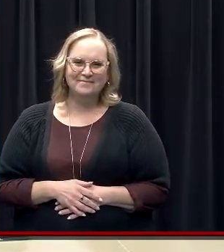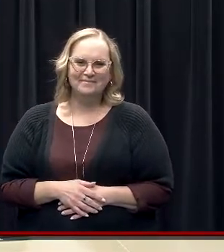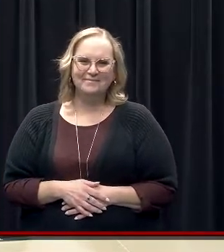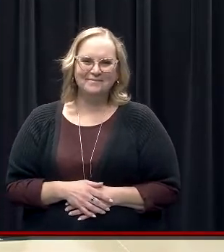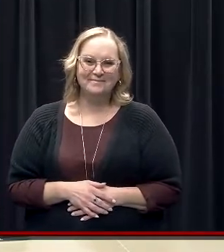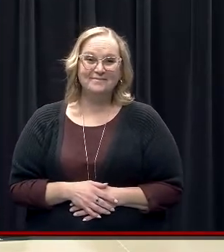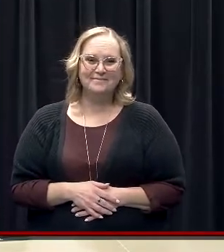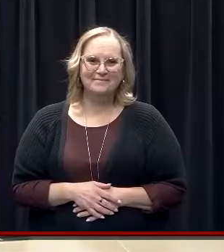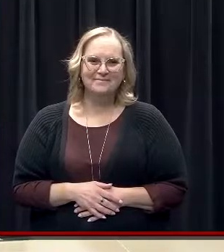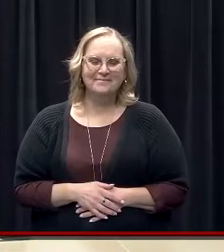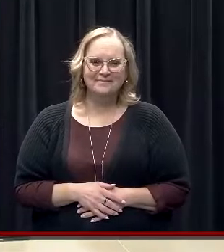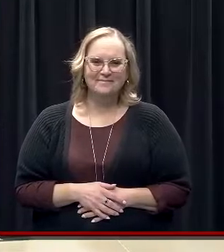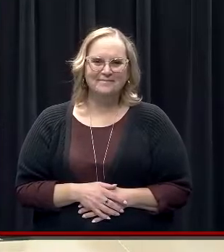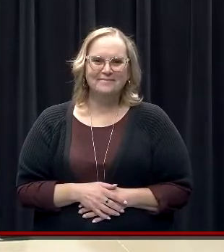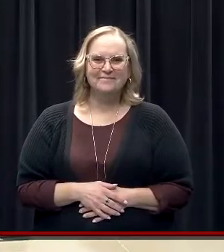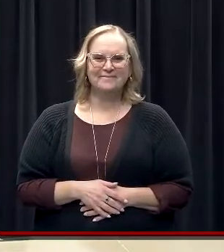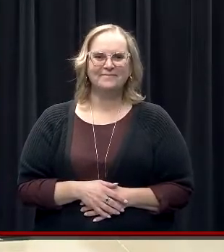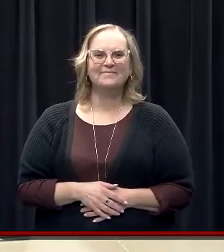50.